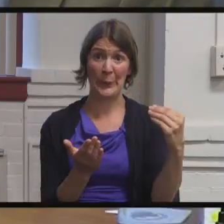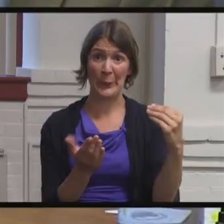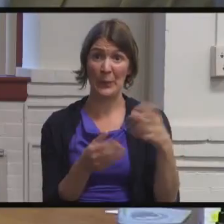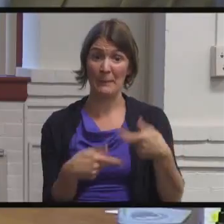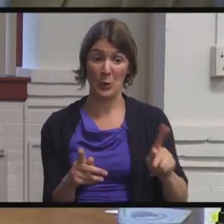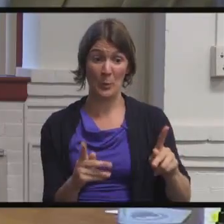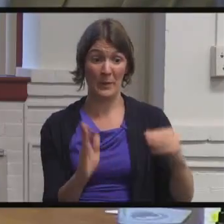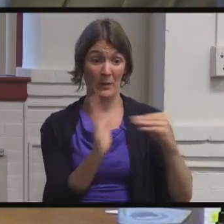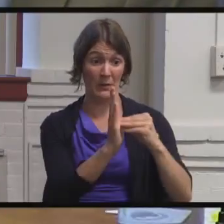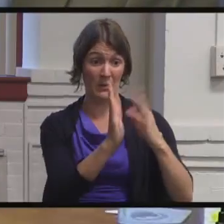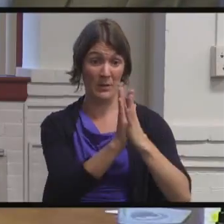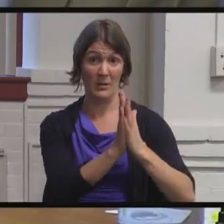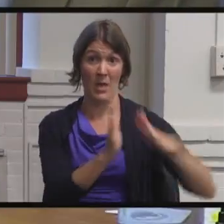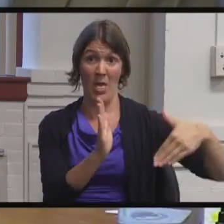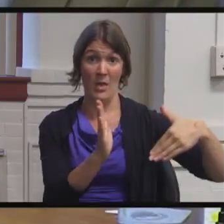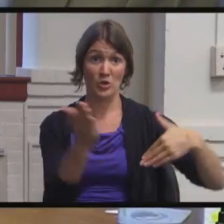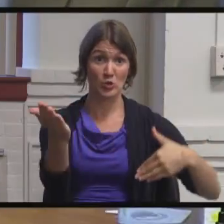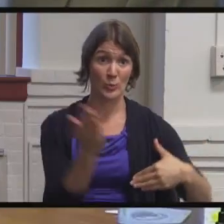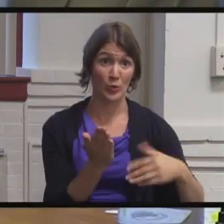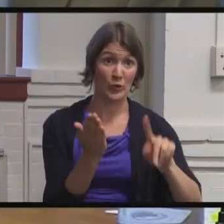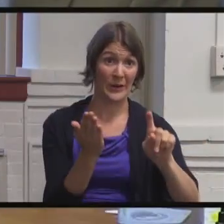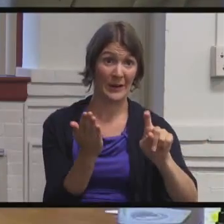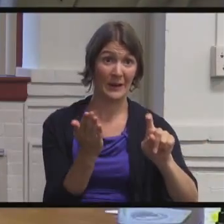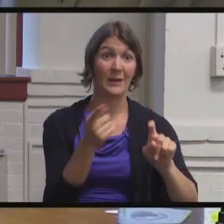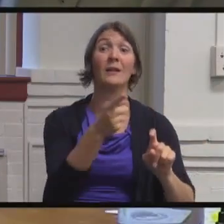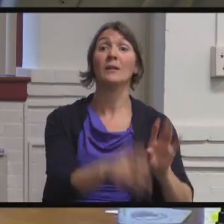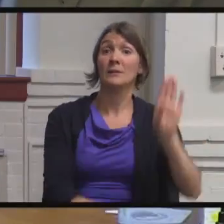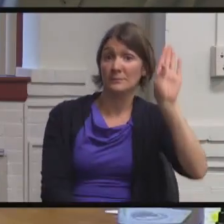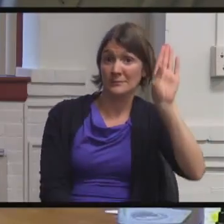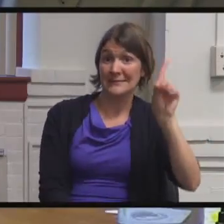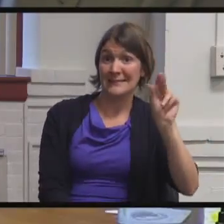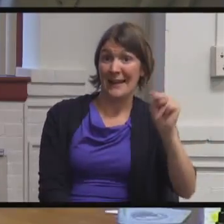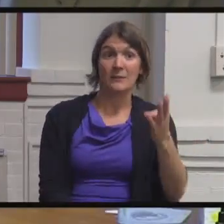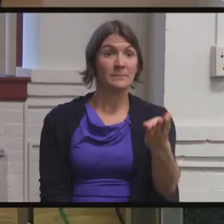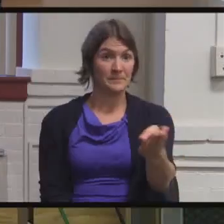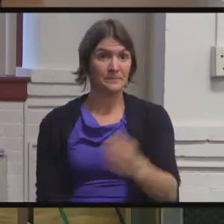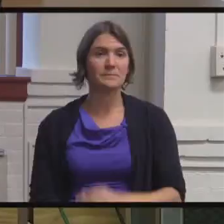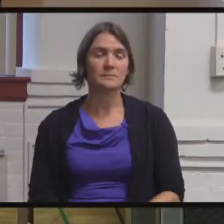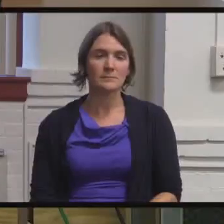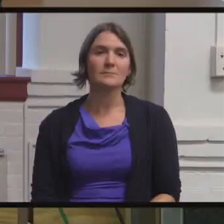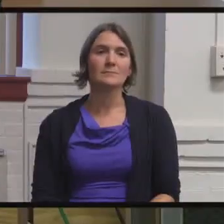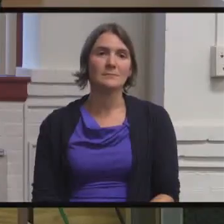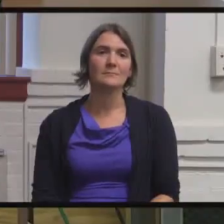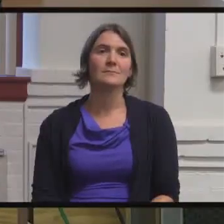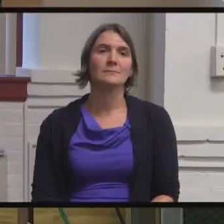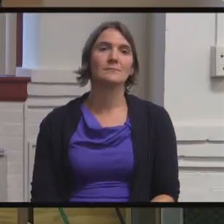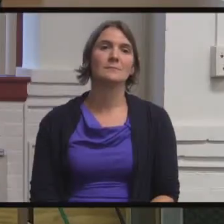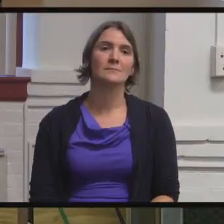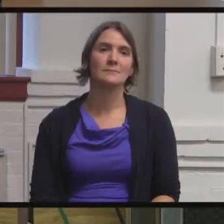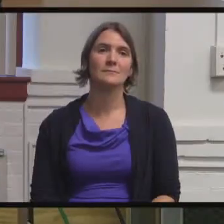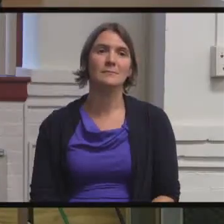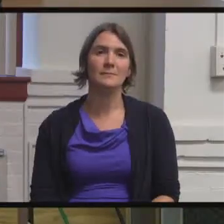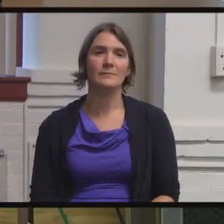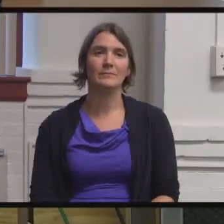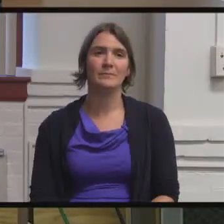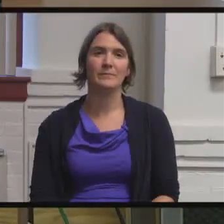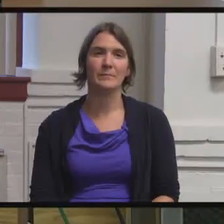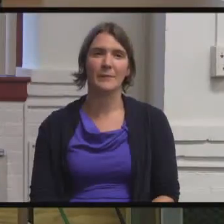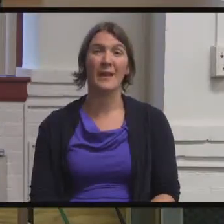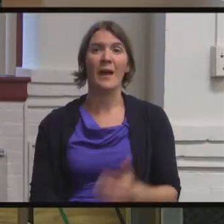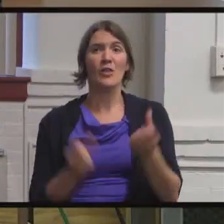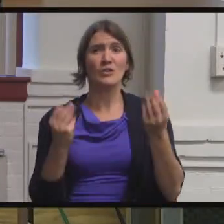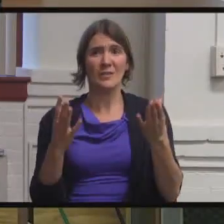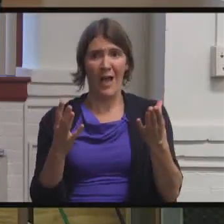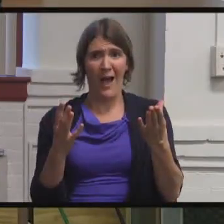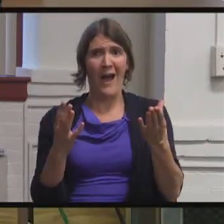written permission. I don't know whether you've been able to bring that with you tonight or not. I'd like to speak to that. Please. See, it's actually a lot of moving